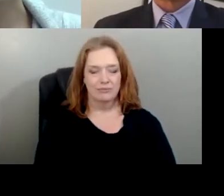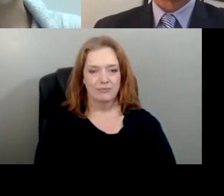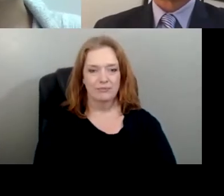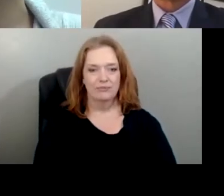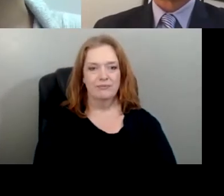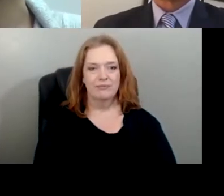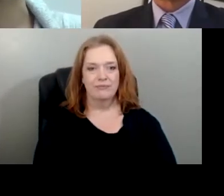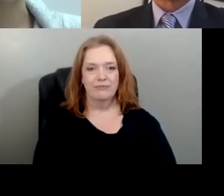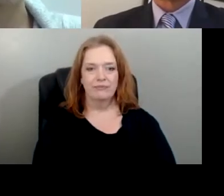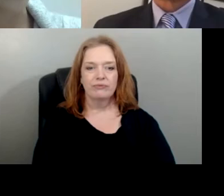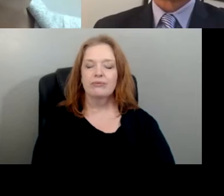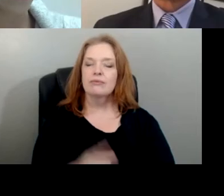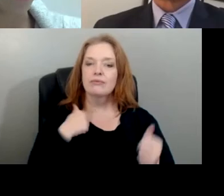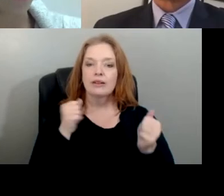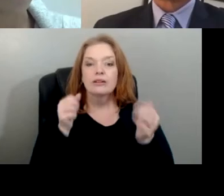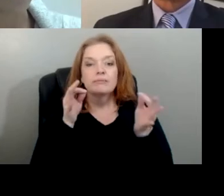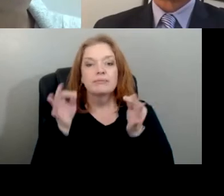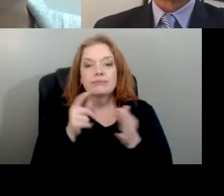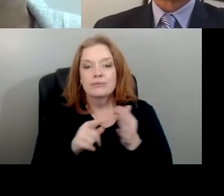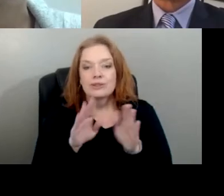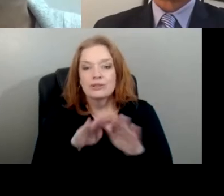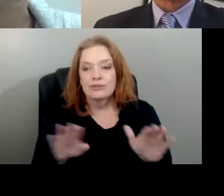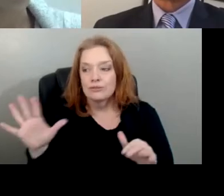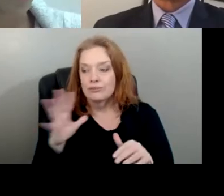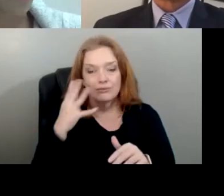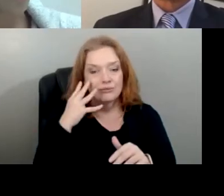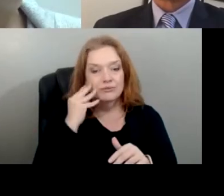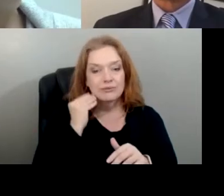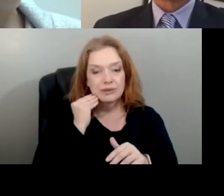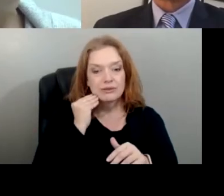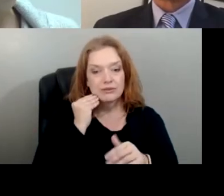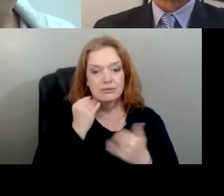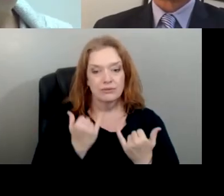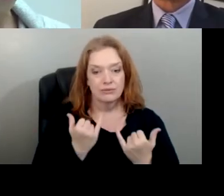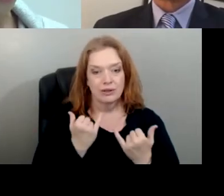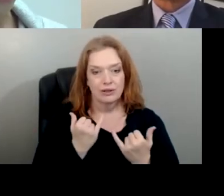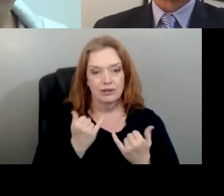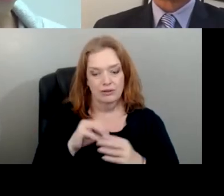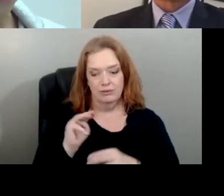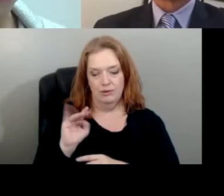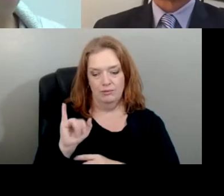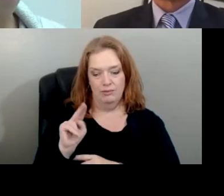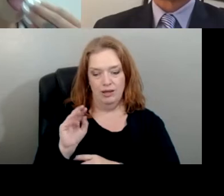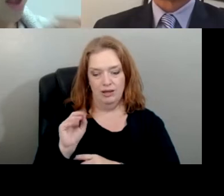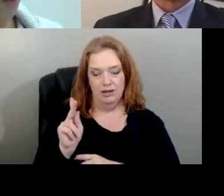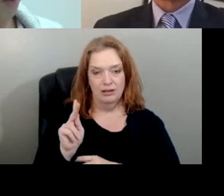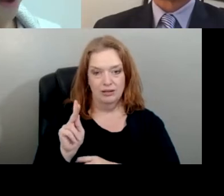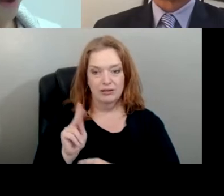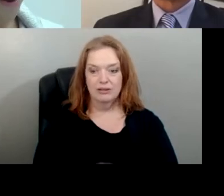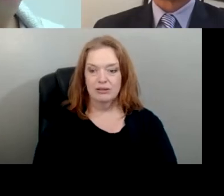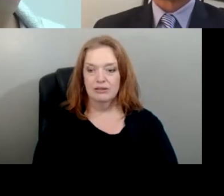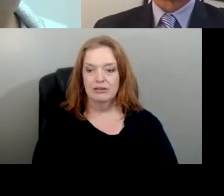some of our children are facing right now with our MINOC situations.